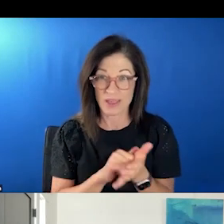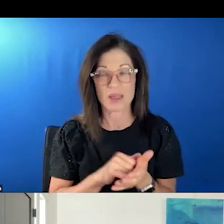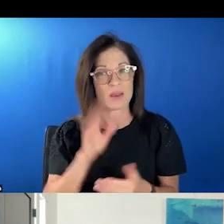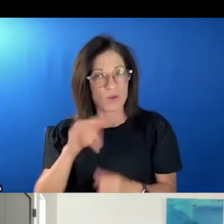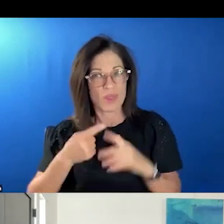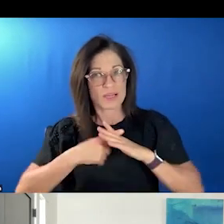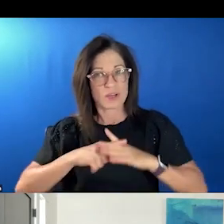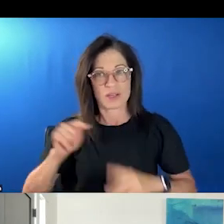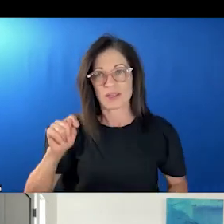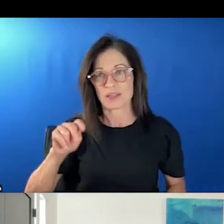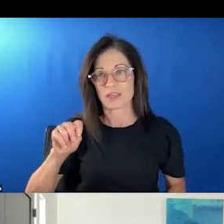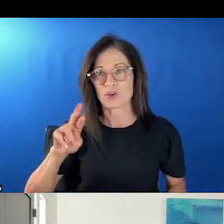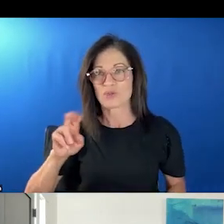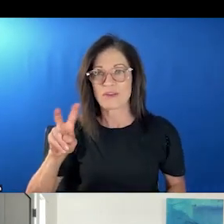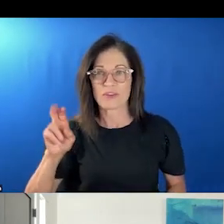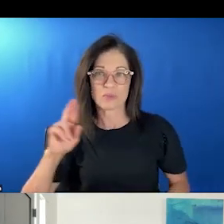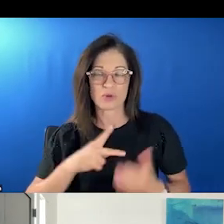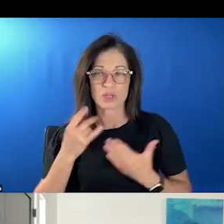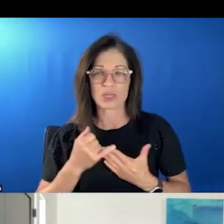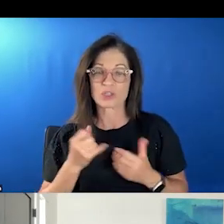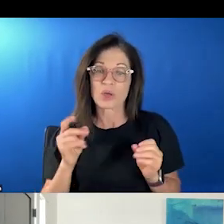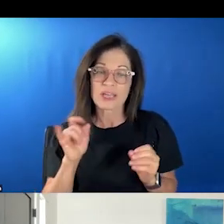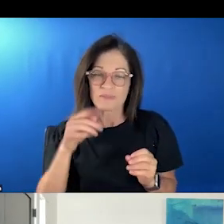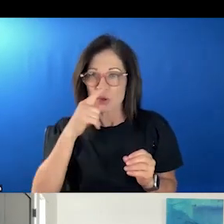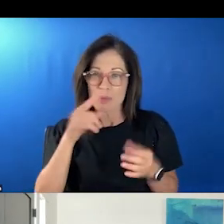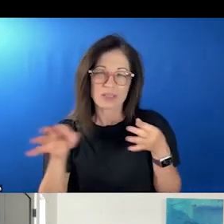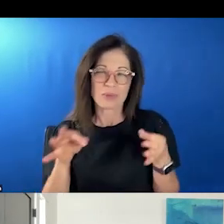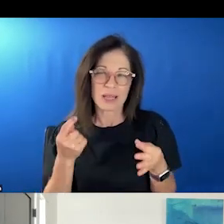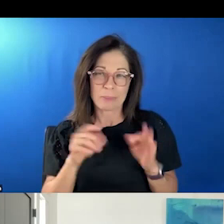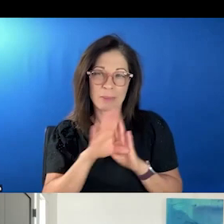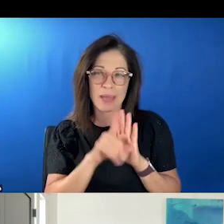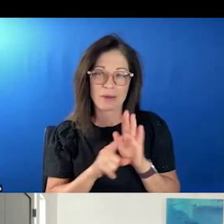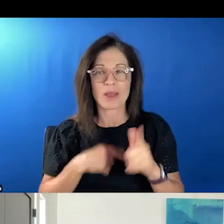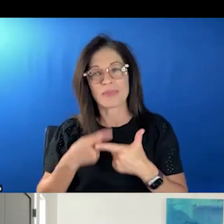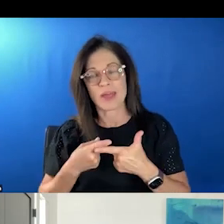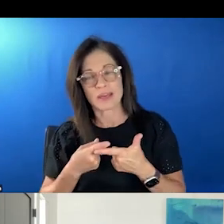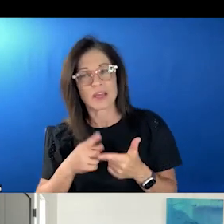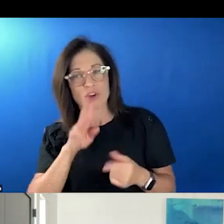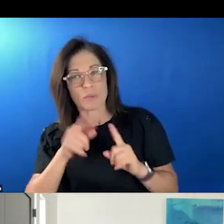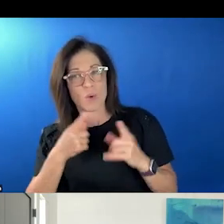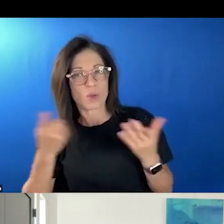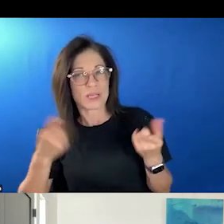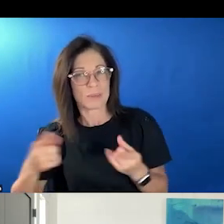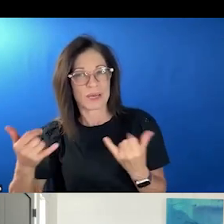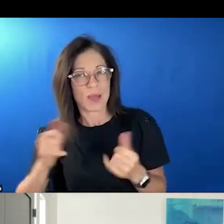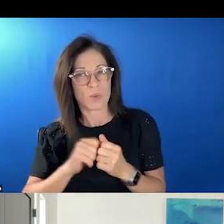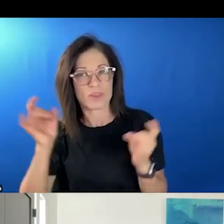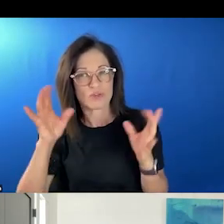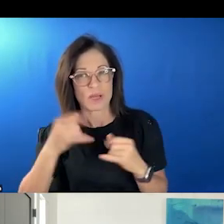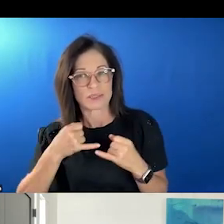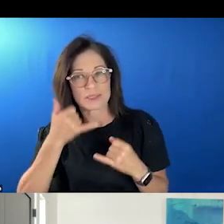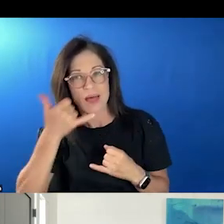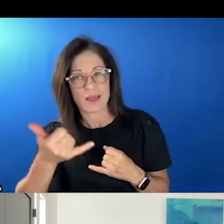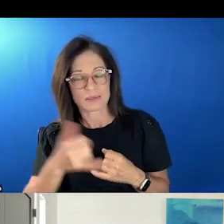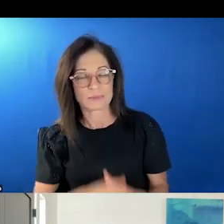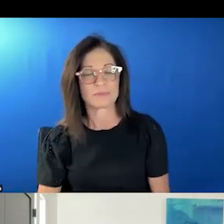at the Trevor Project, so if you could just give a little bit of background and what's happening with crisis lines at present. Yeah,